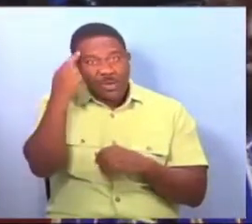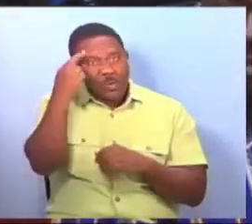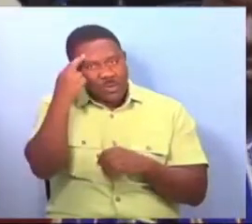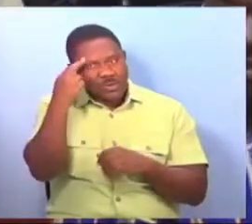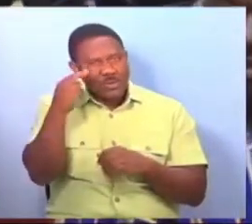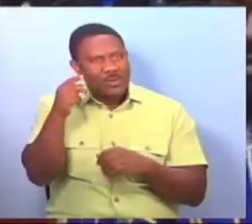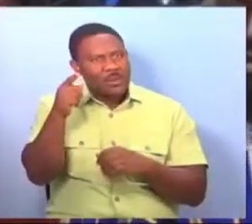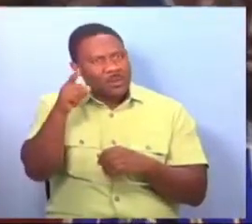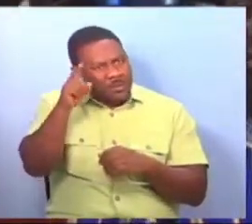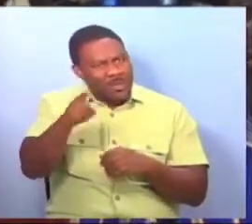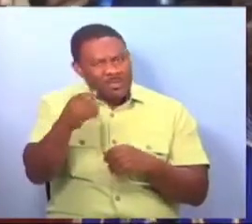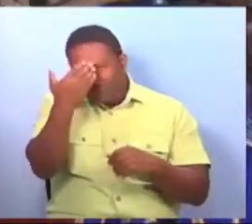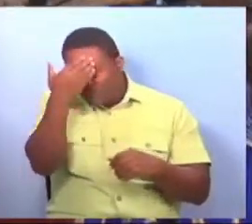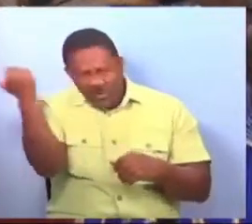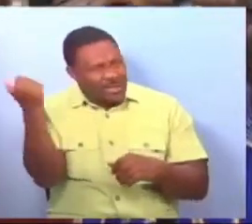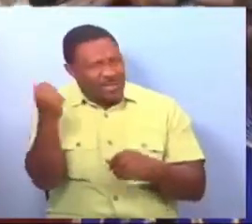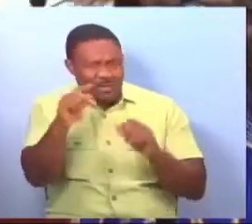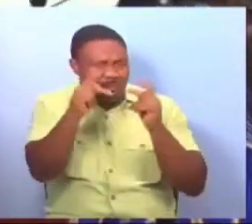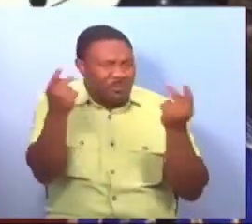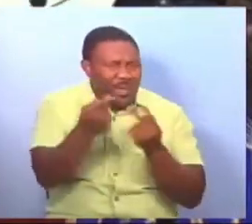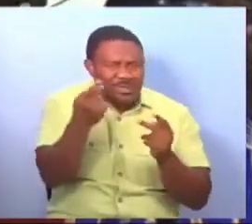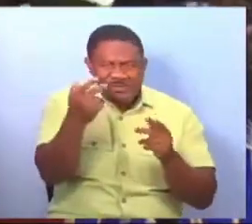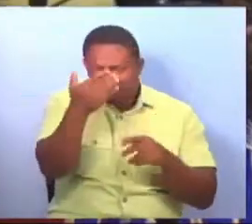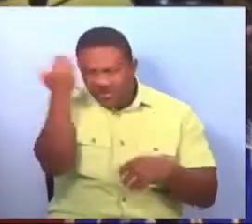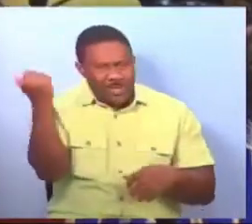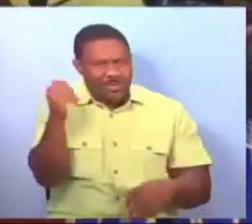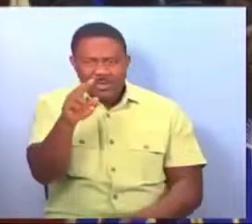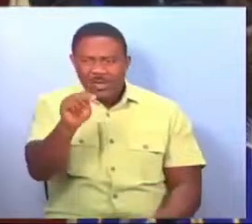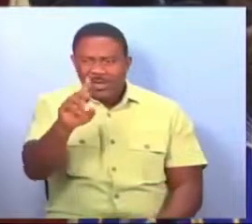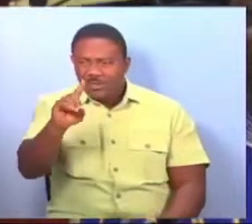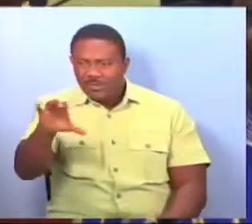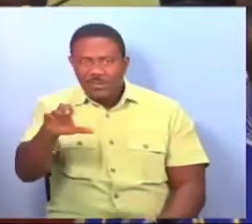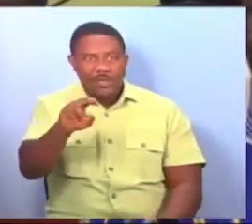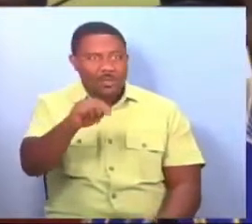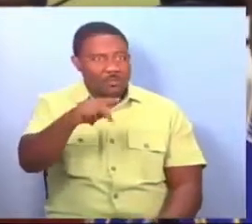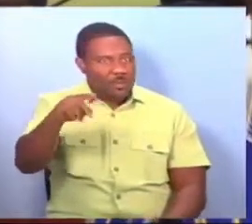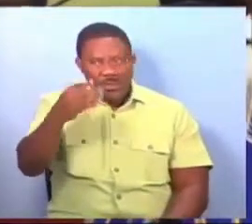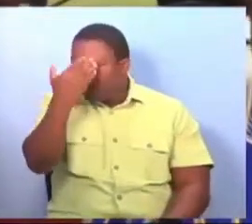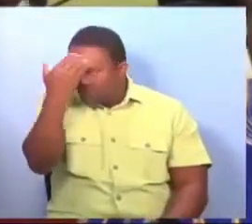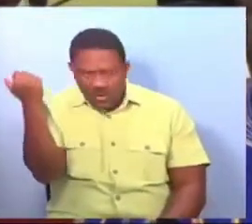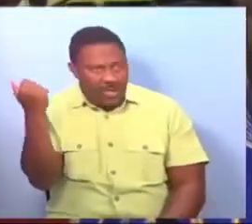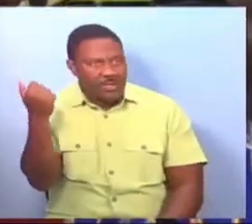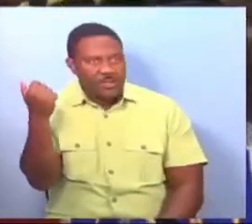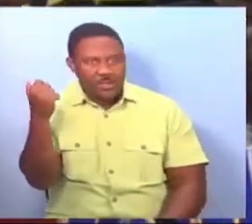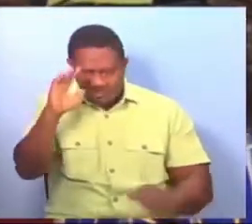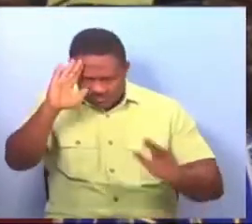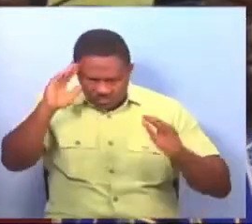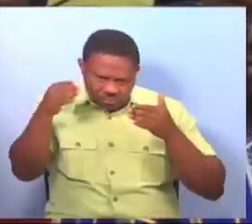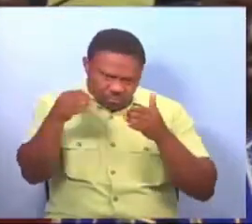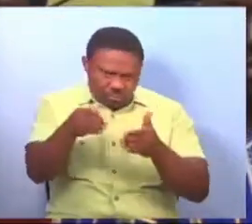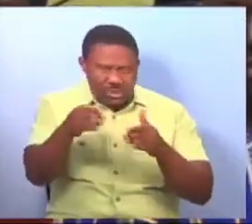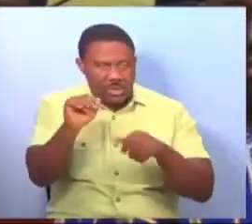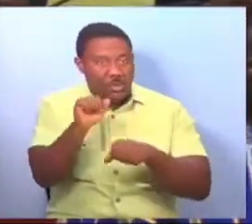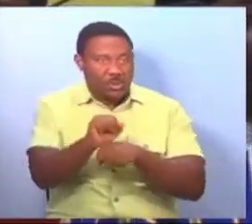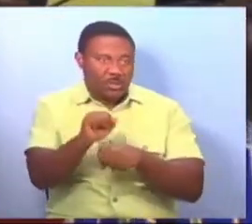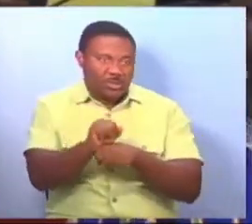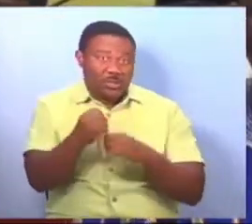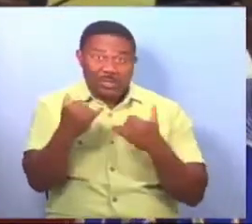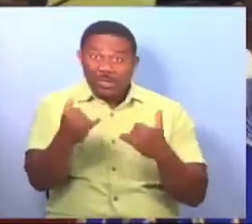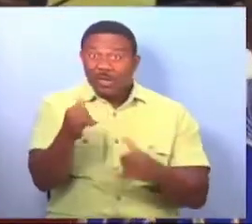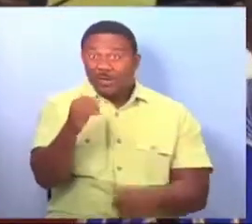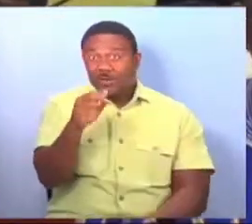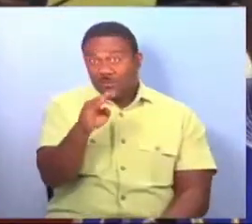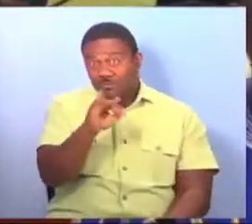all put our partisanship aside and look at it with an objective eye. Today, the bill is